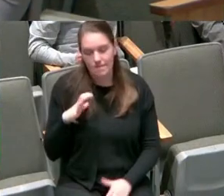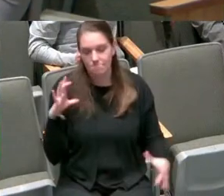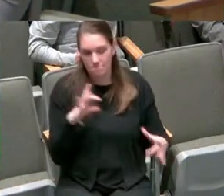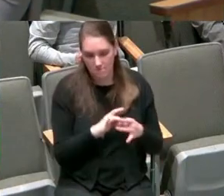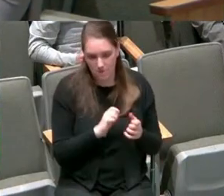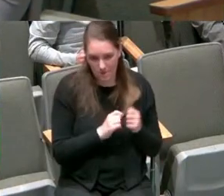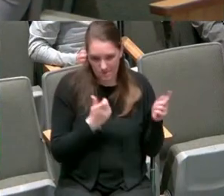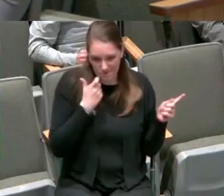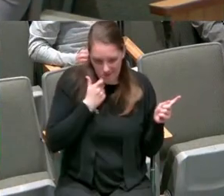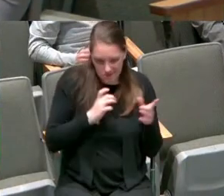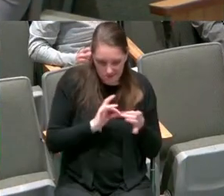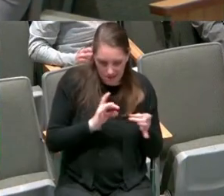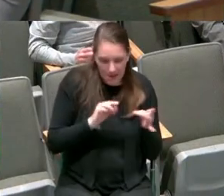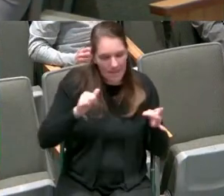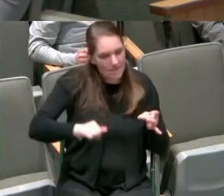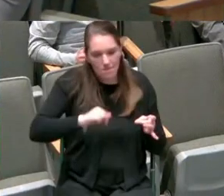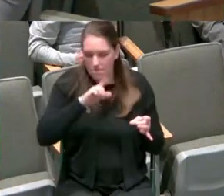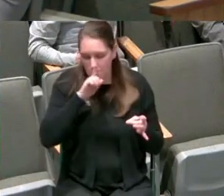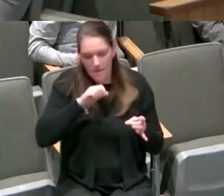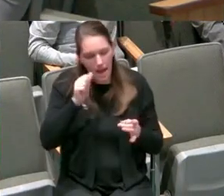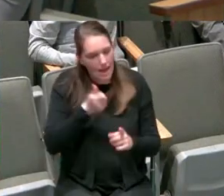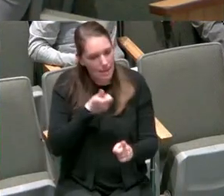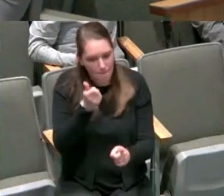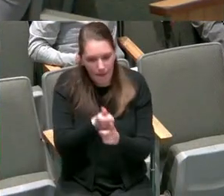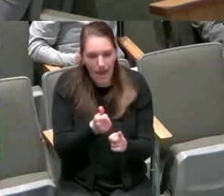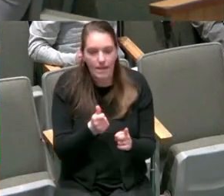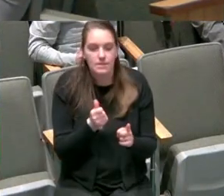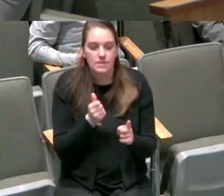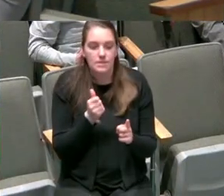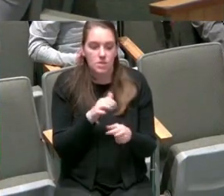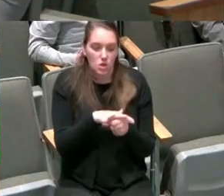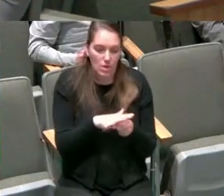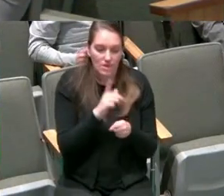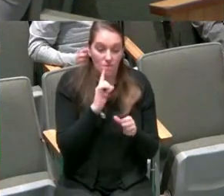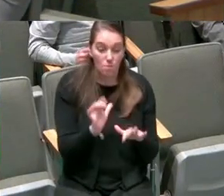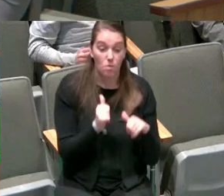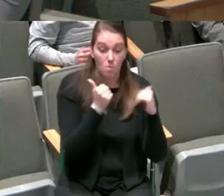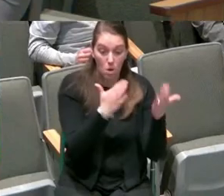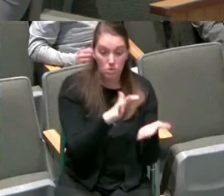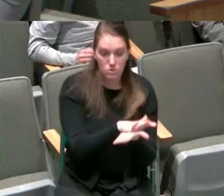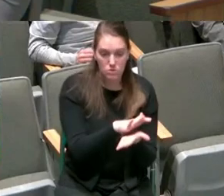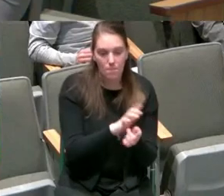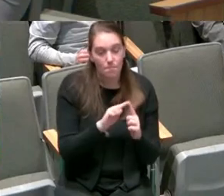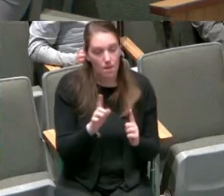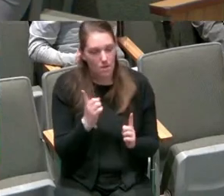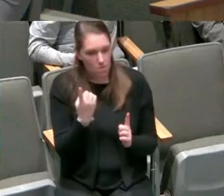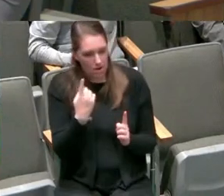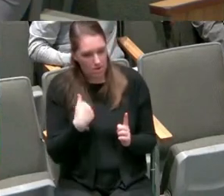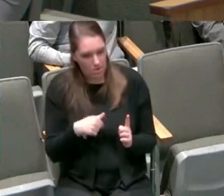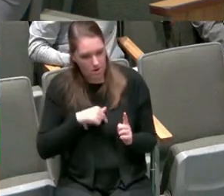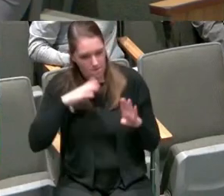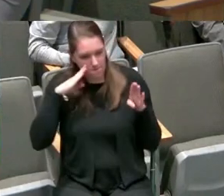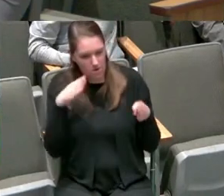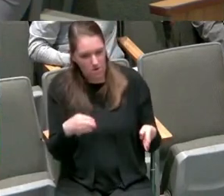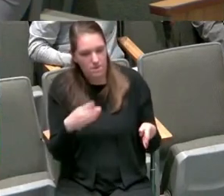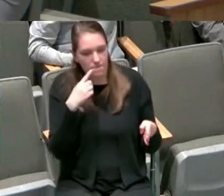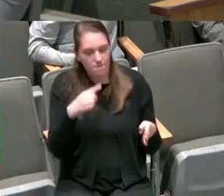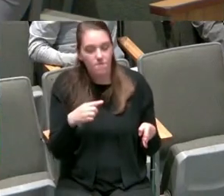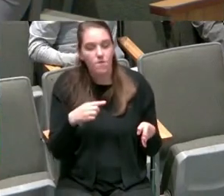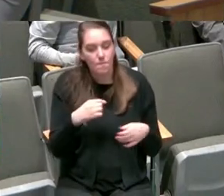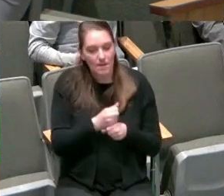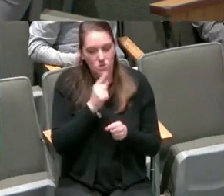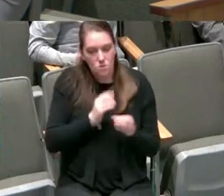impact the location of the proposed school um but one of the things that we are focused on with the project is increasing